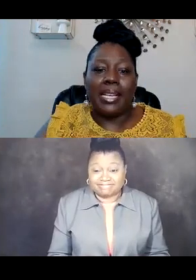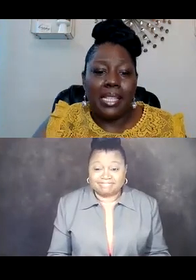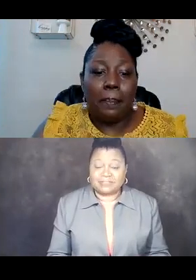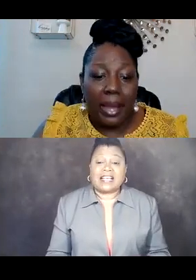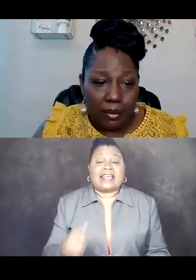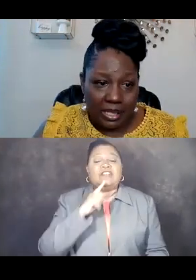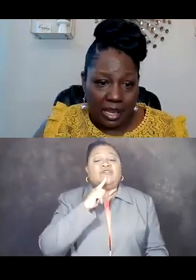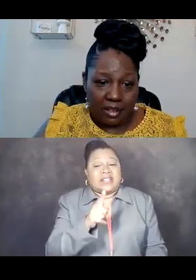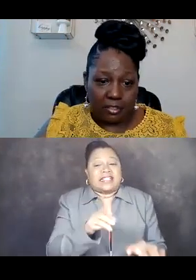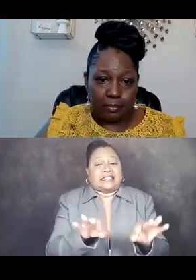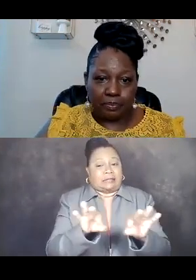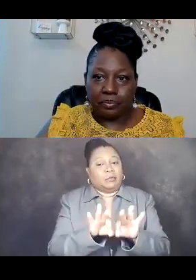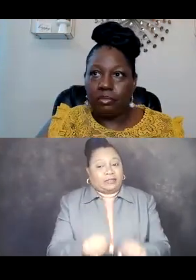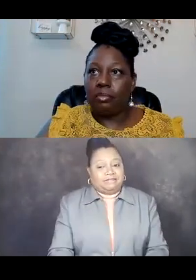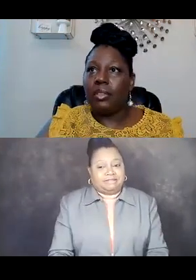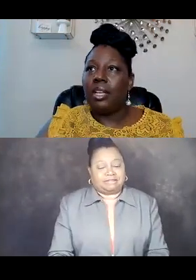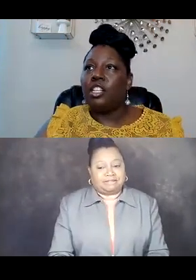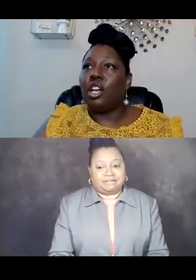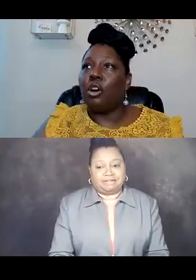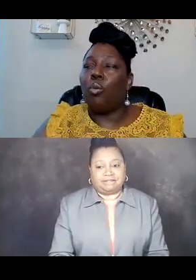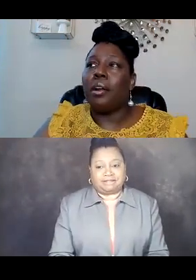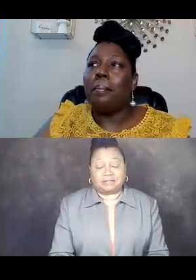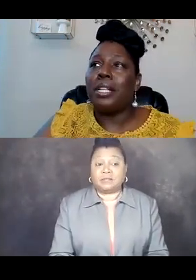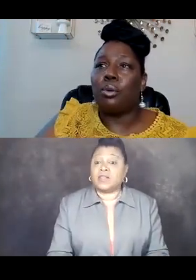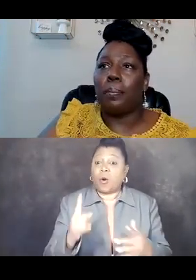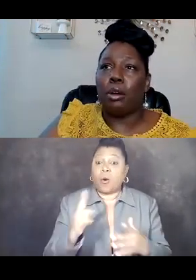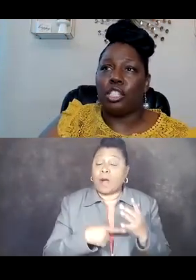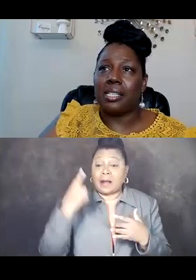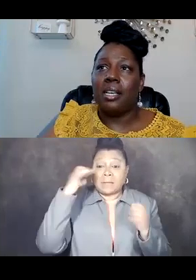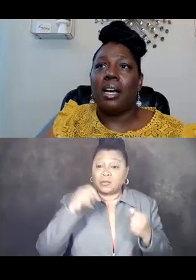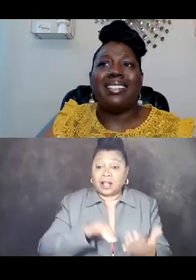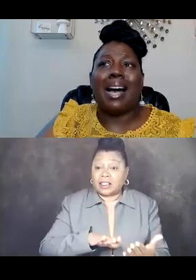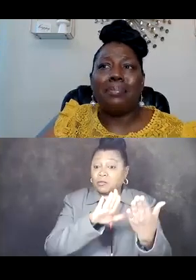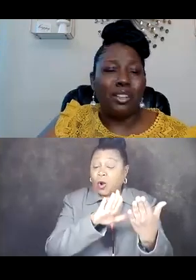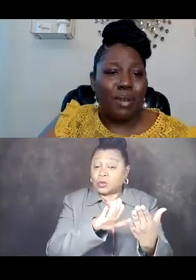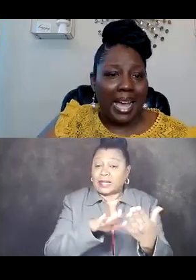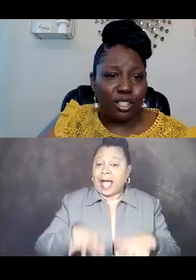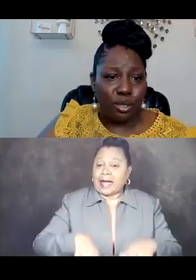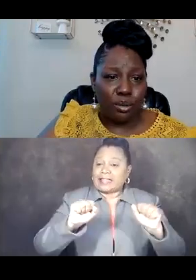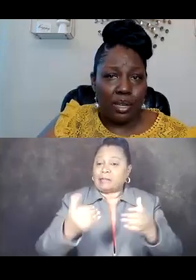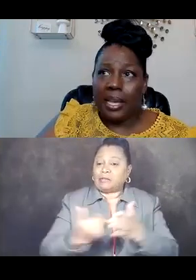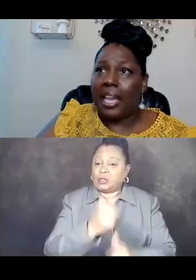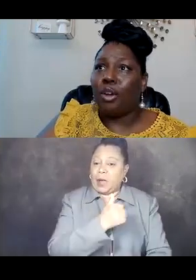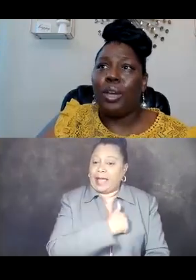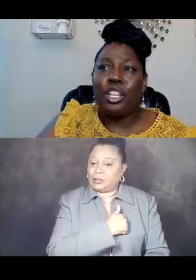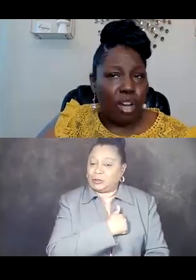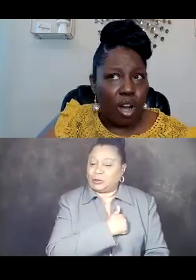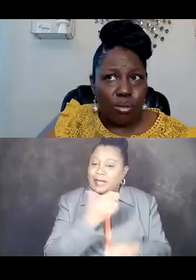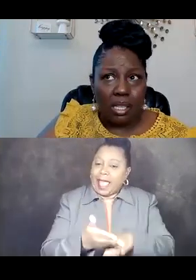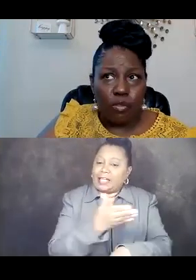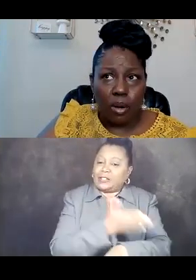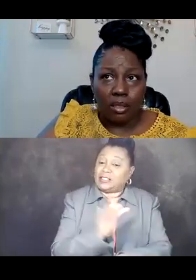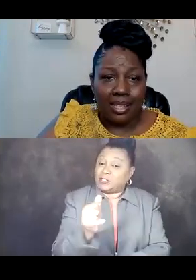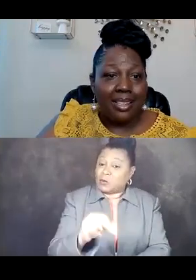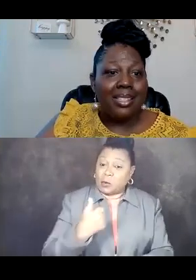So it is imperative. So what are mental approaches? Adopt a new attitude, increase your